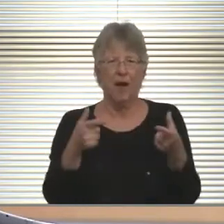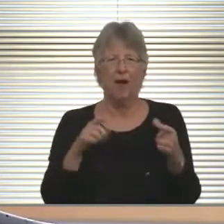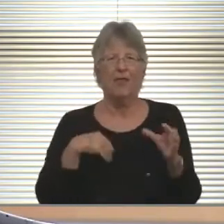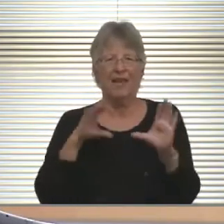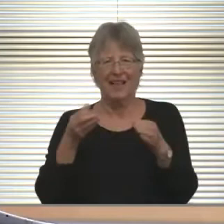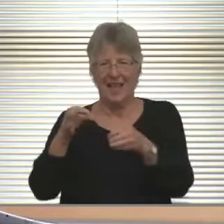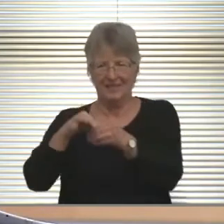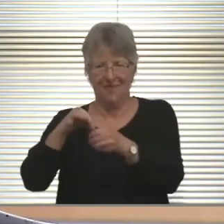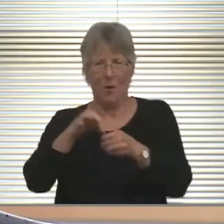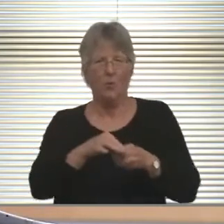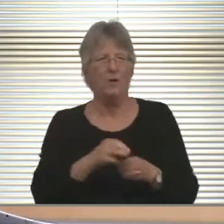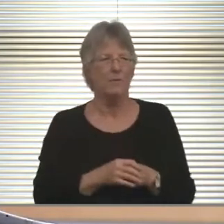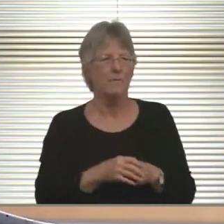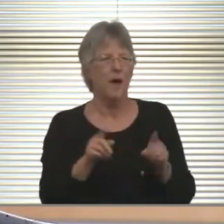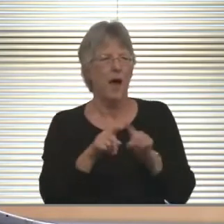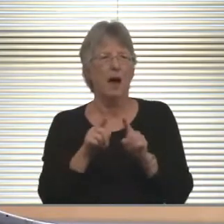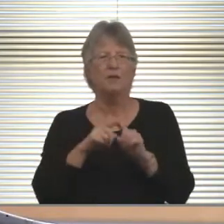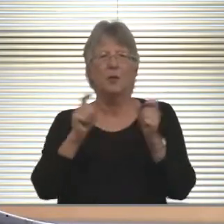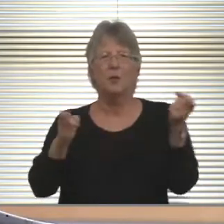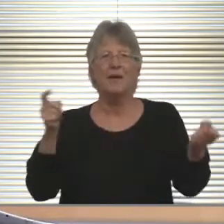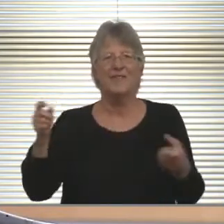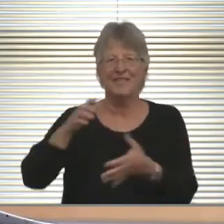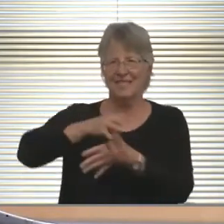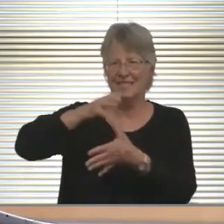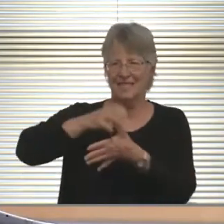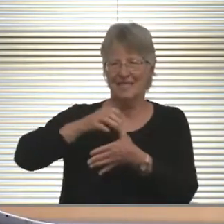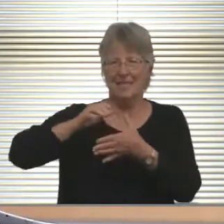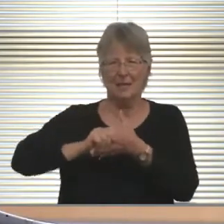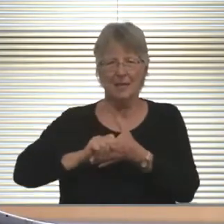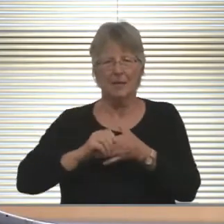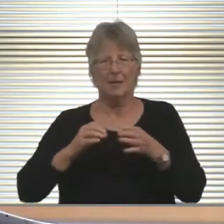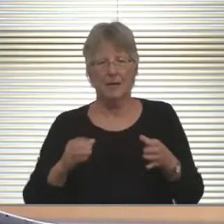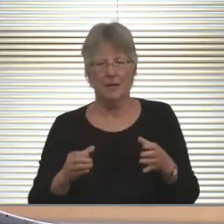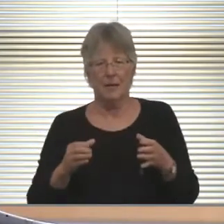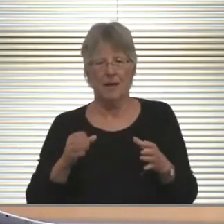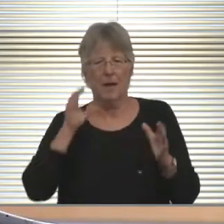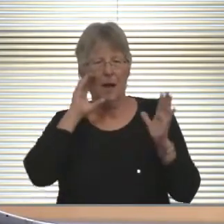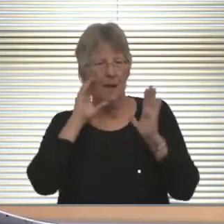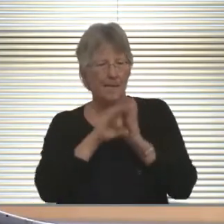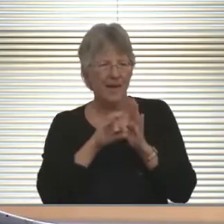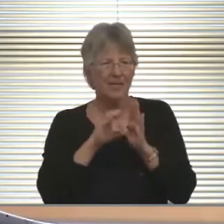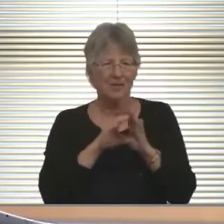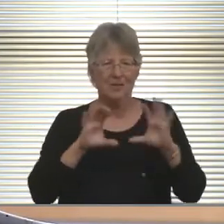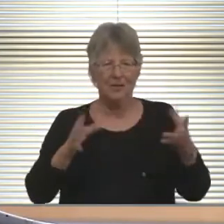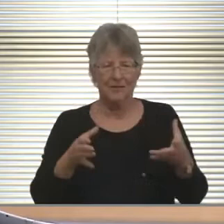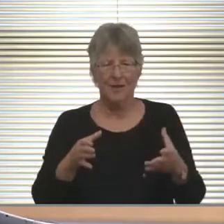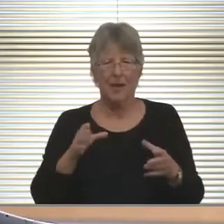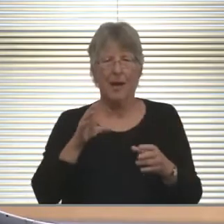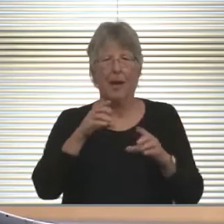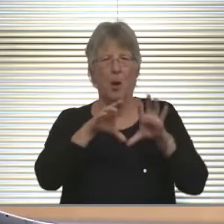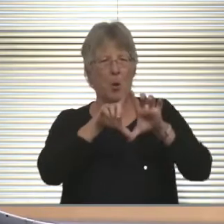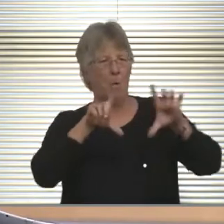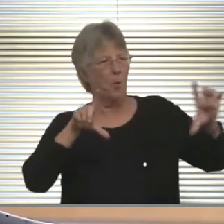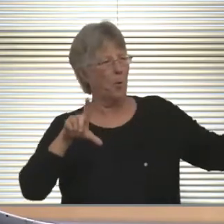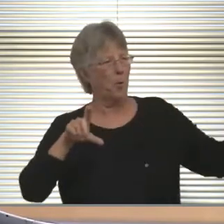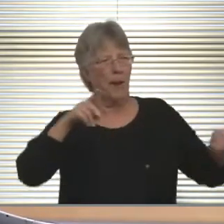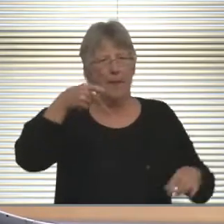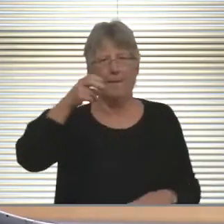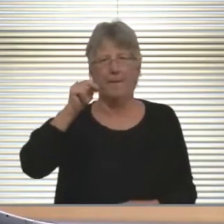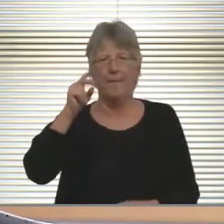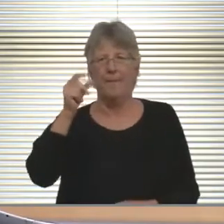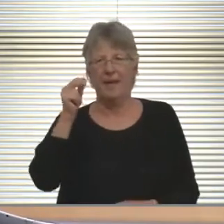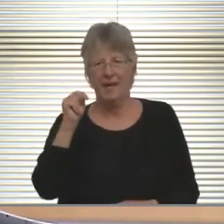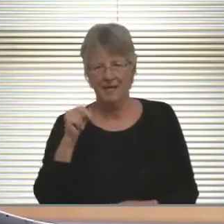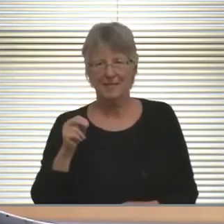they were also given senior packages, which had a hoodie, a panoramic picture of their class, a pennant, a roll-up blanket, a face mask,